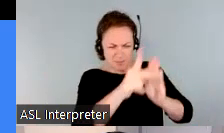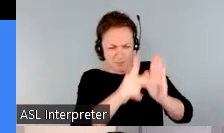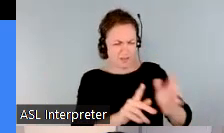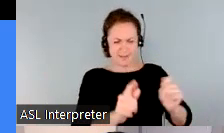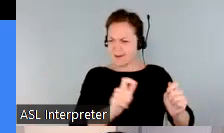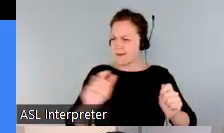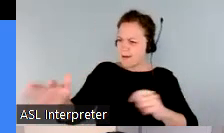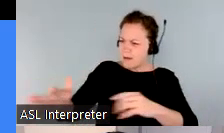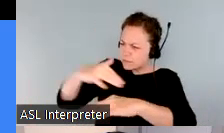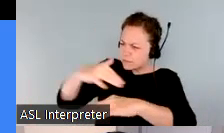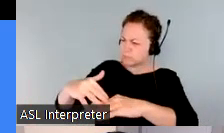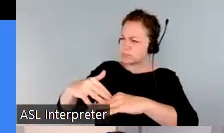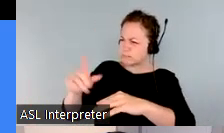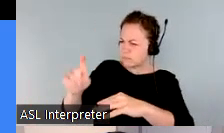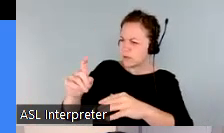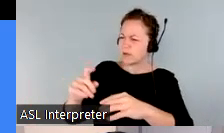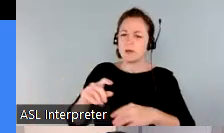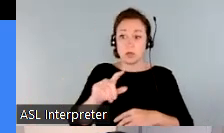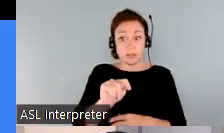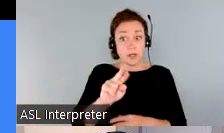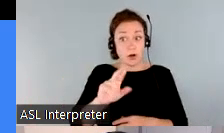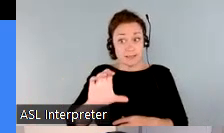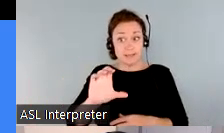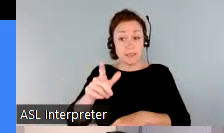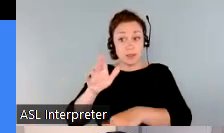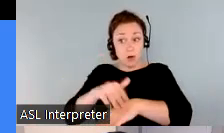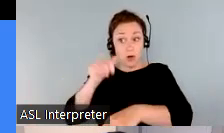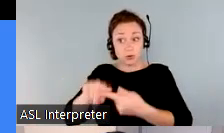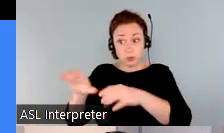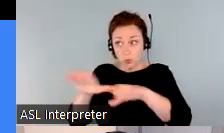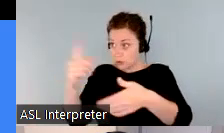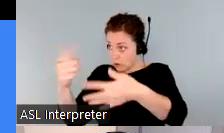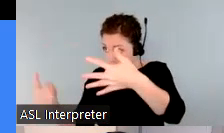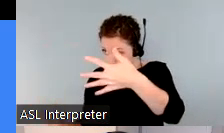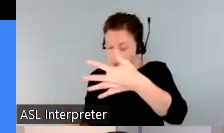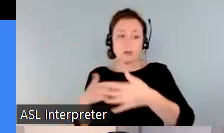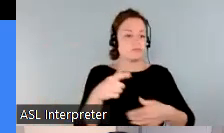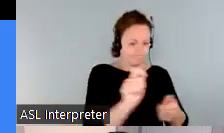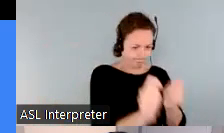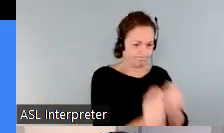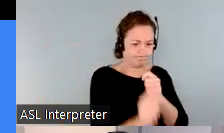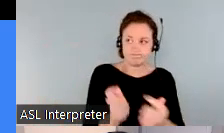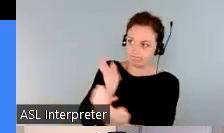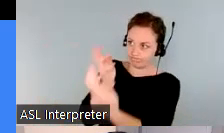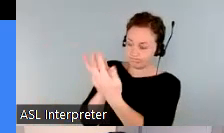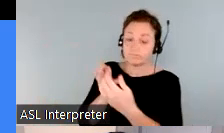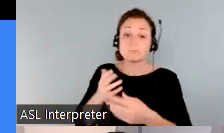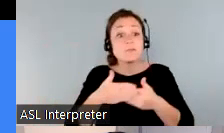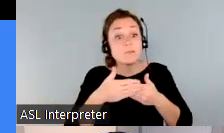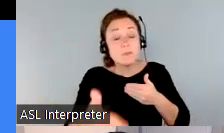and amplify the Truth and Reconciliation Committee's calls to action and to continuously learn from Indigenous